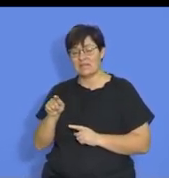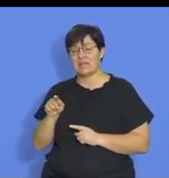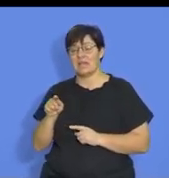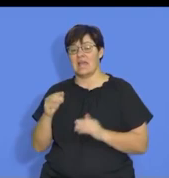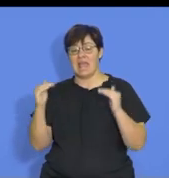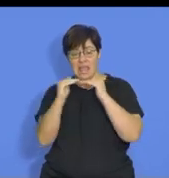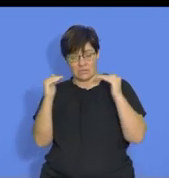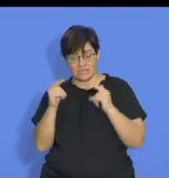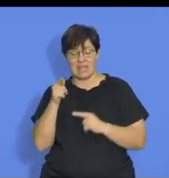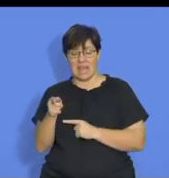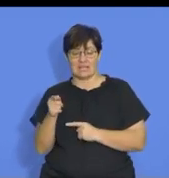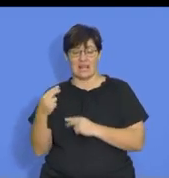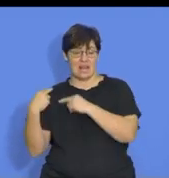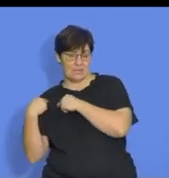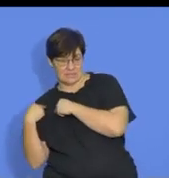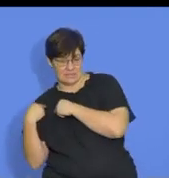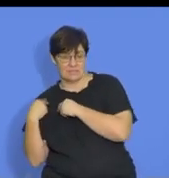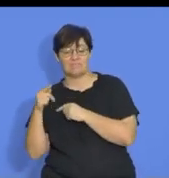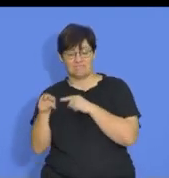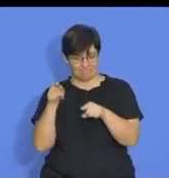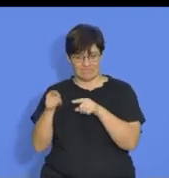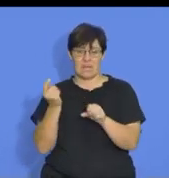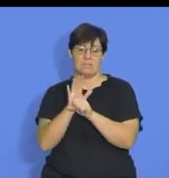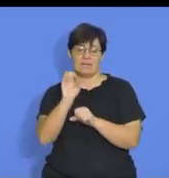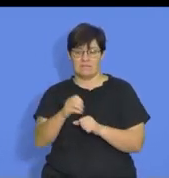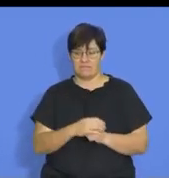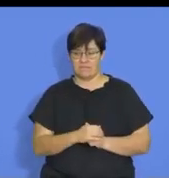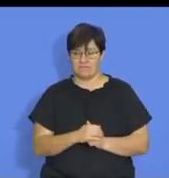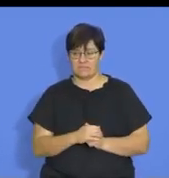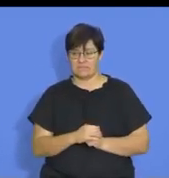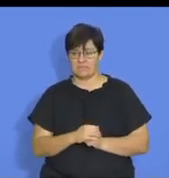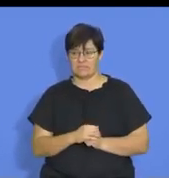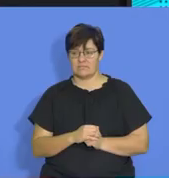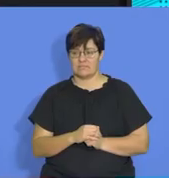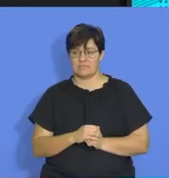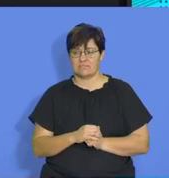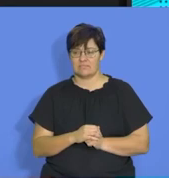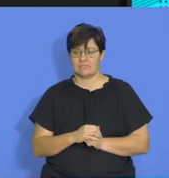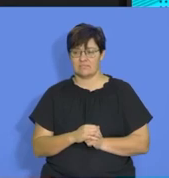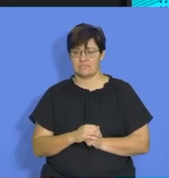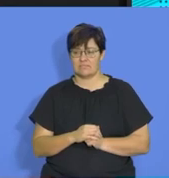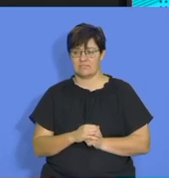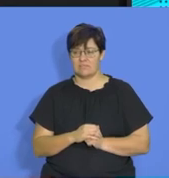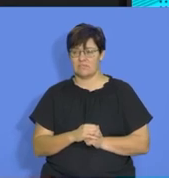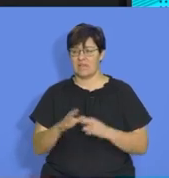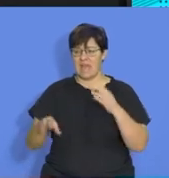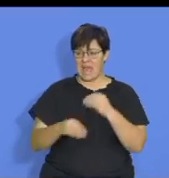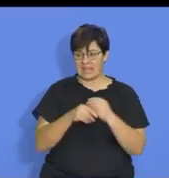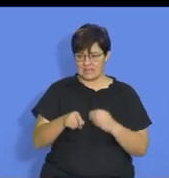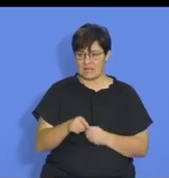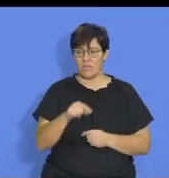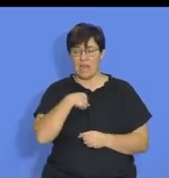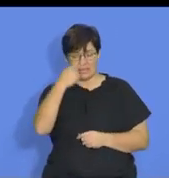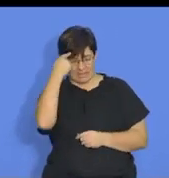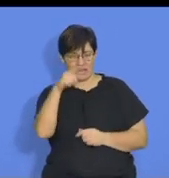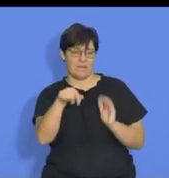at equity and liabilities, obviously there is an impact. Okay, right, I just wanted to add that in